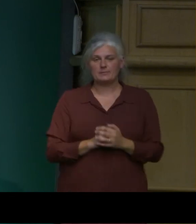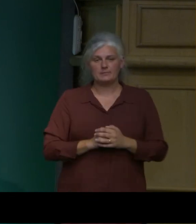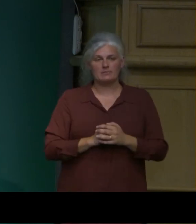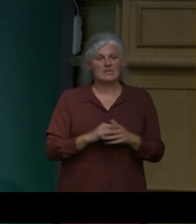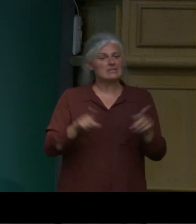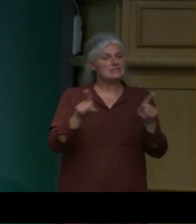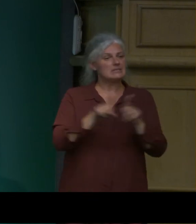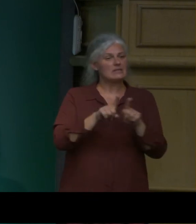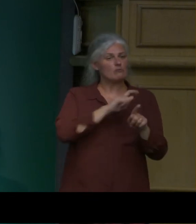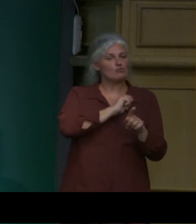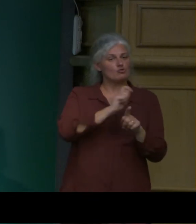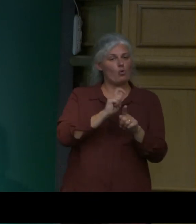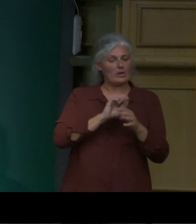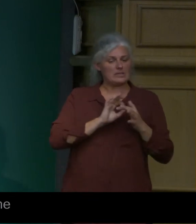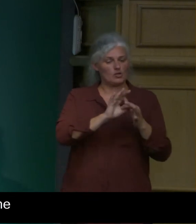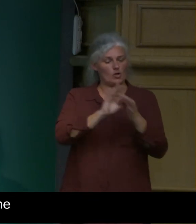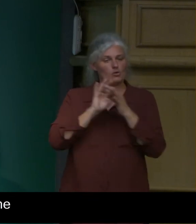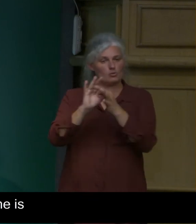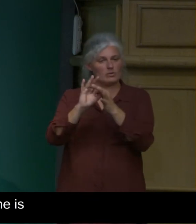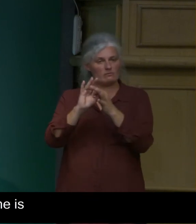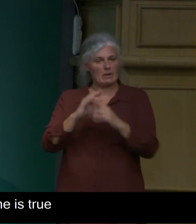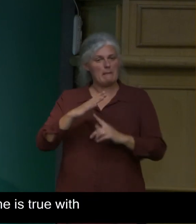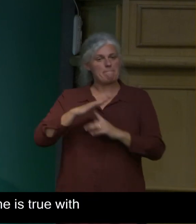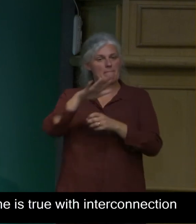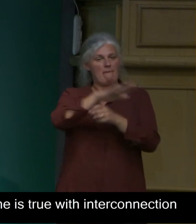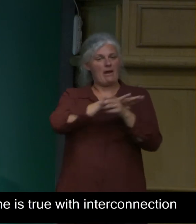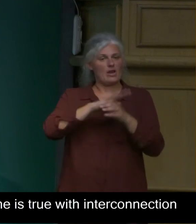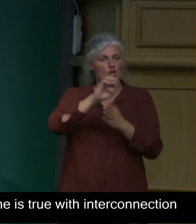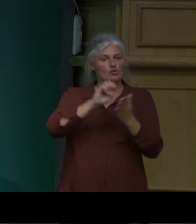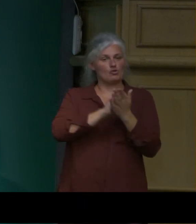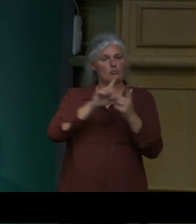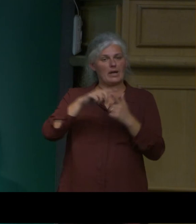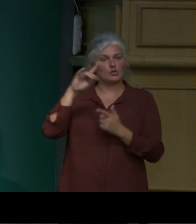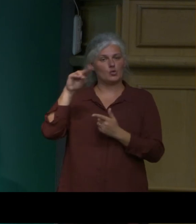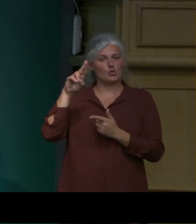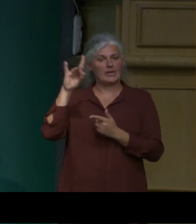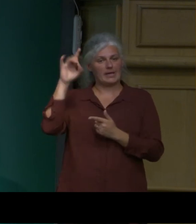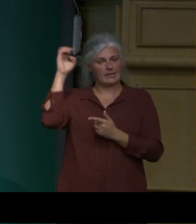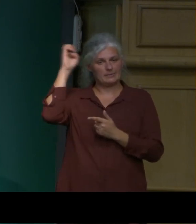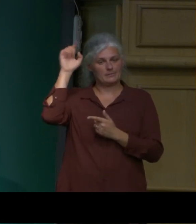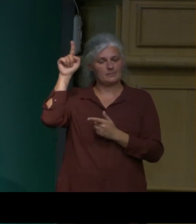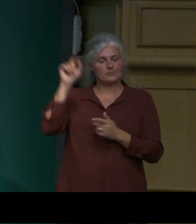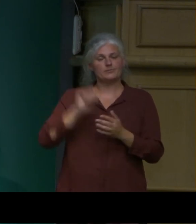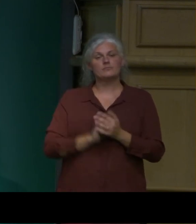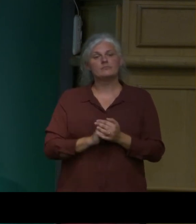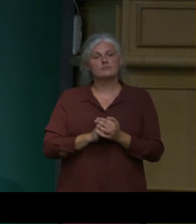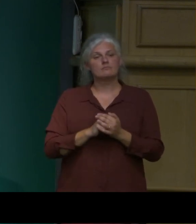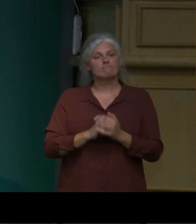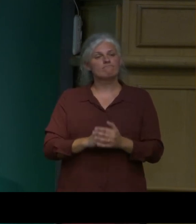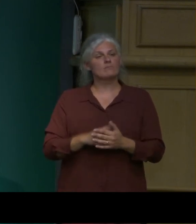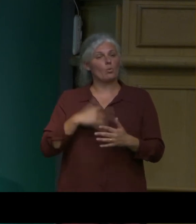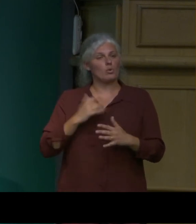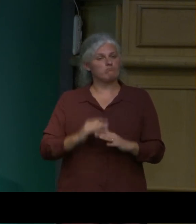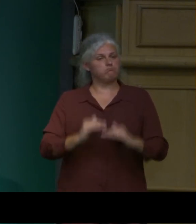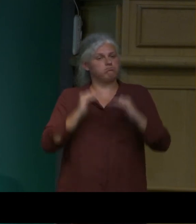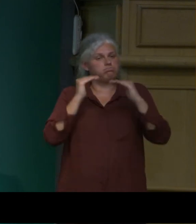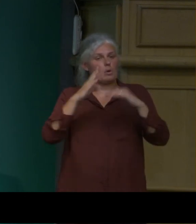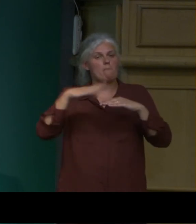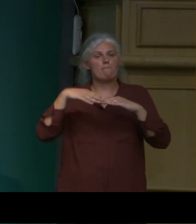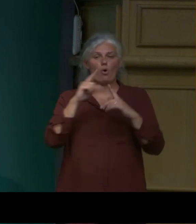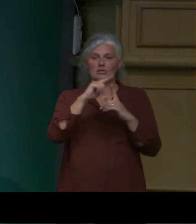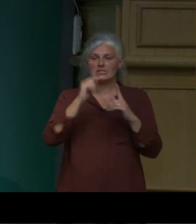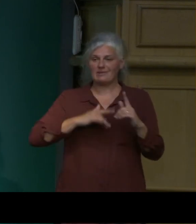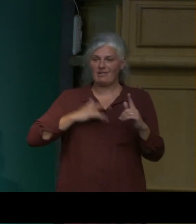the same is true with interconnection with Mainland Europe and the United Kingdom as we increasingly Live digital lives